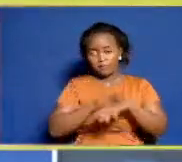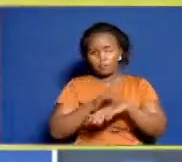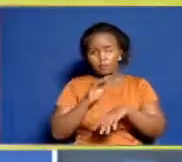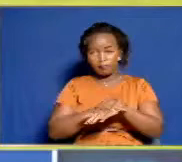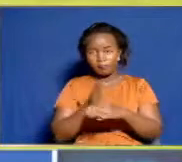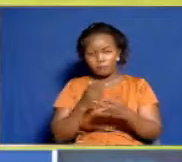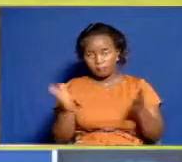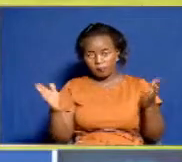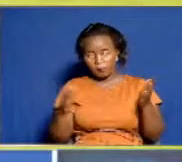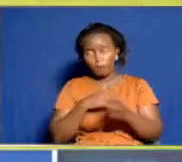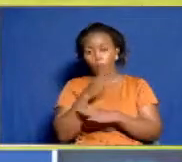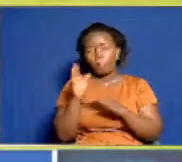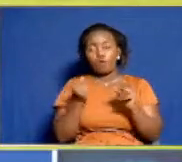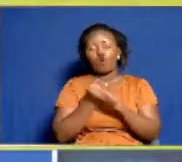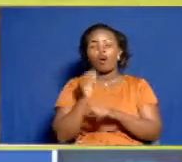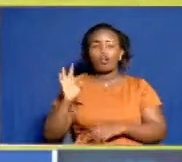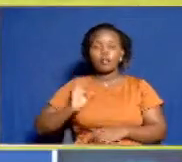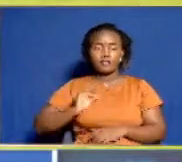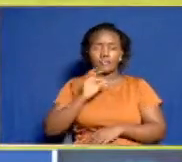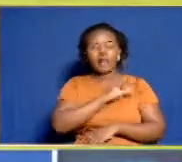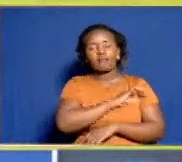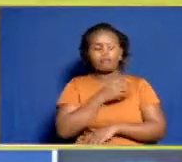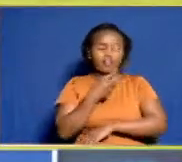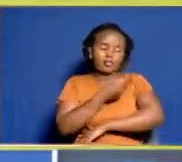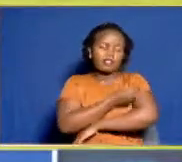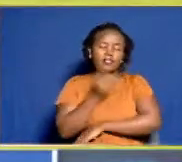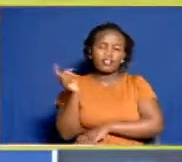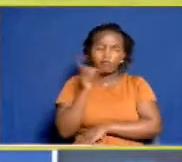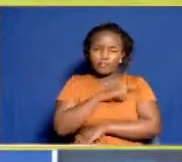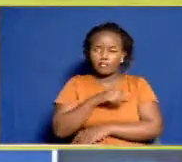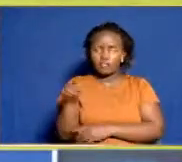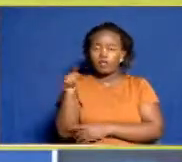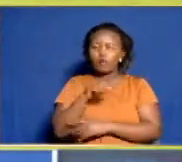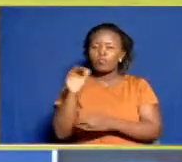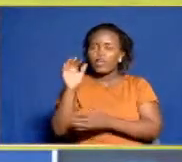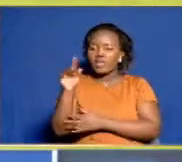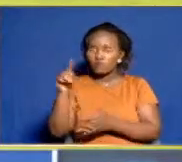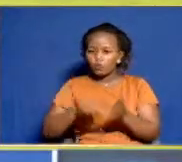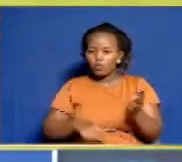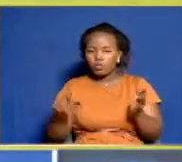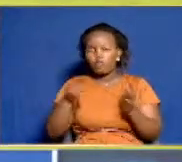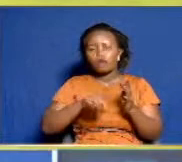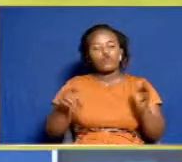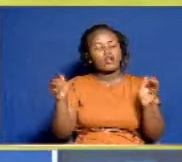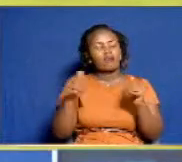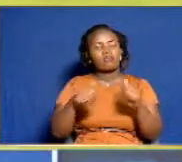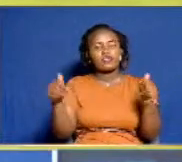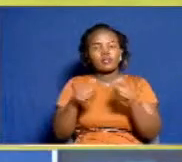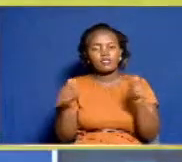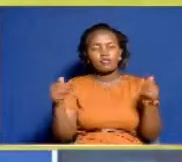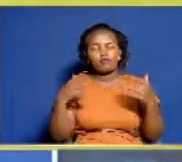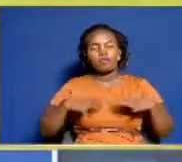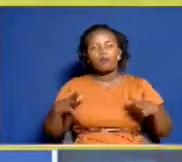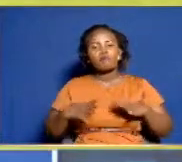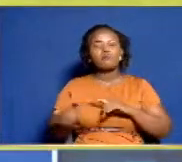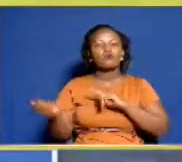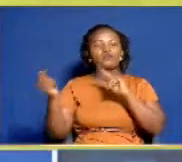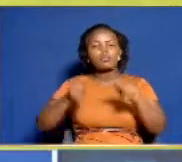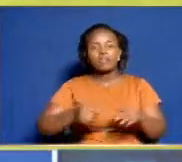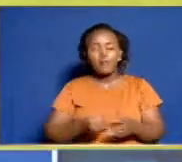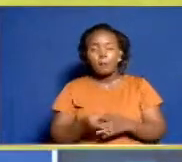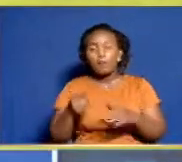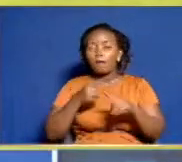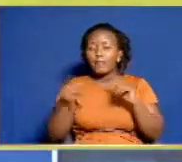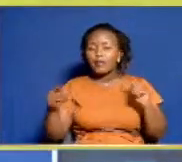the staff are vaccinated. We are telling the marketplace that we are a safe place to go, and if people come, they'll be safe. However, for us to be